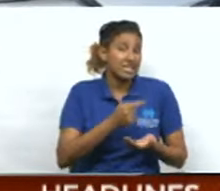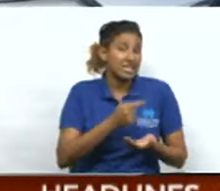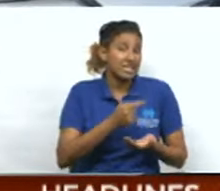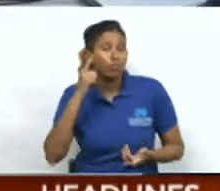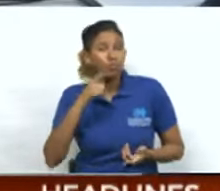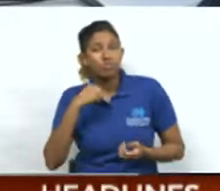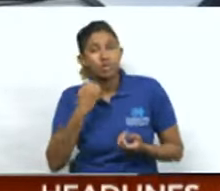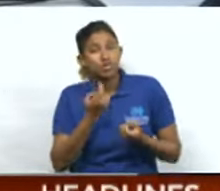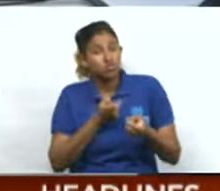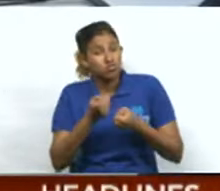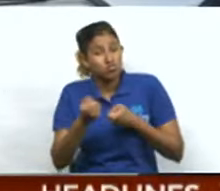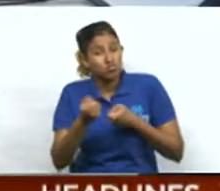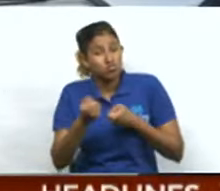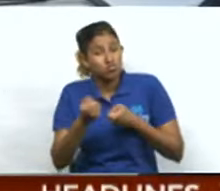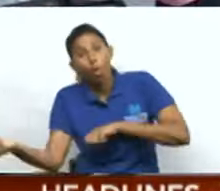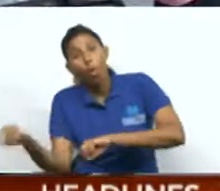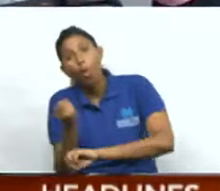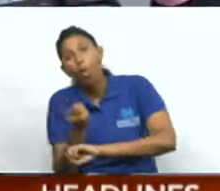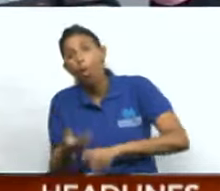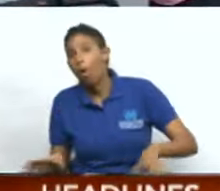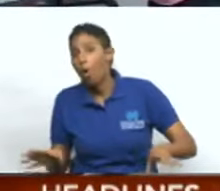too difficult.